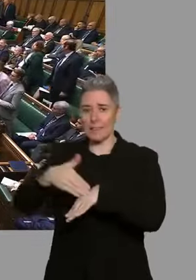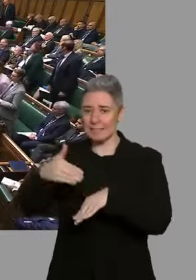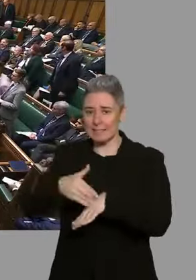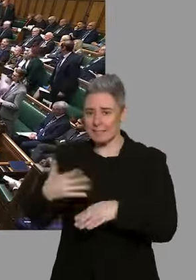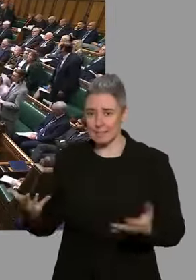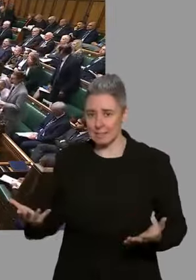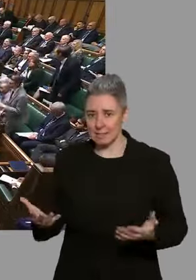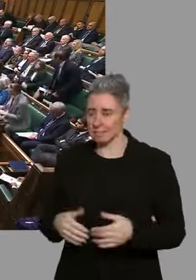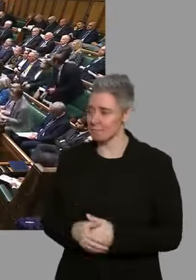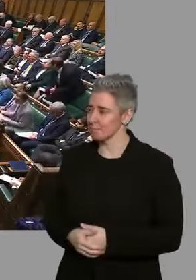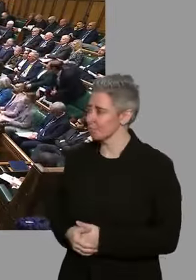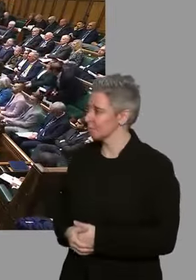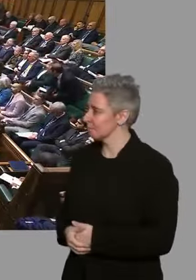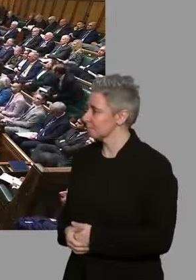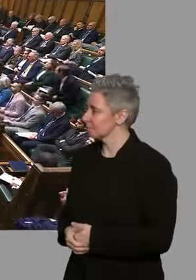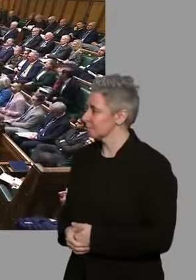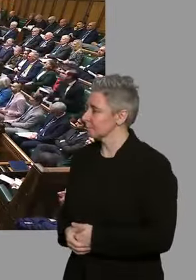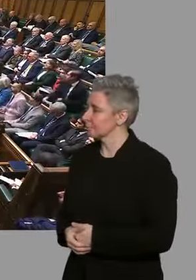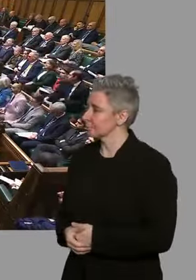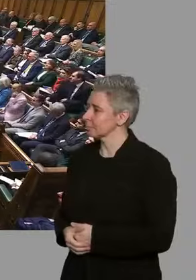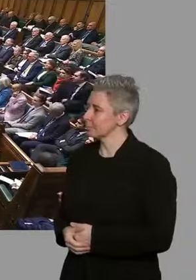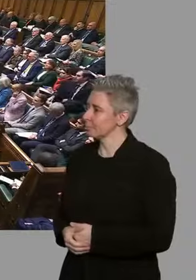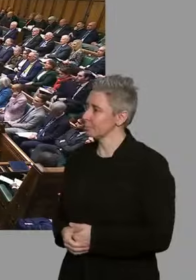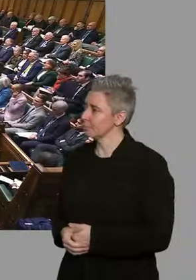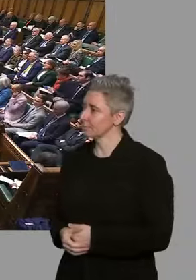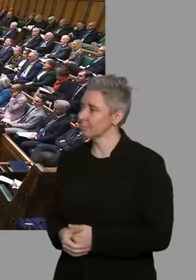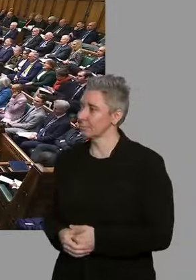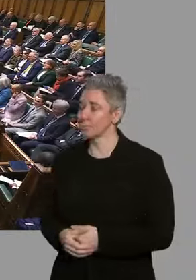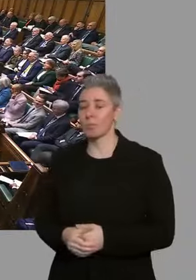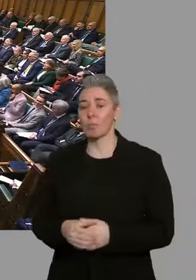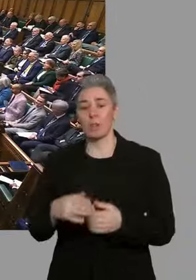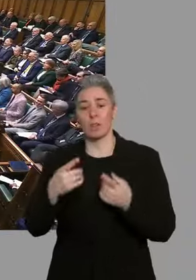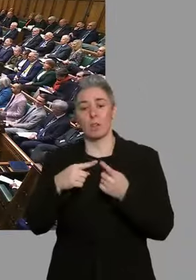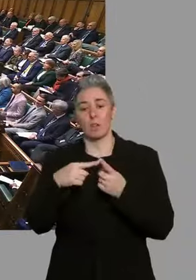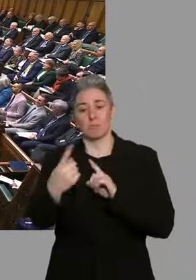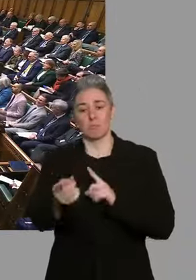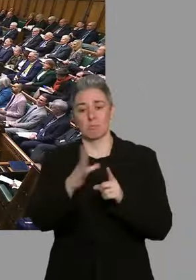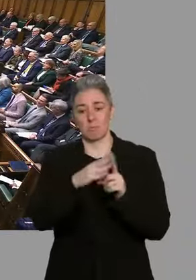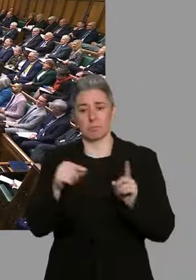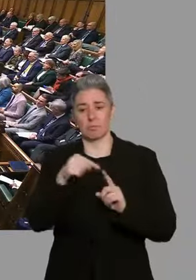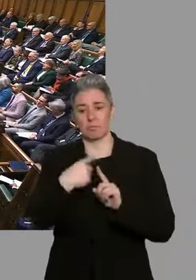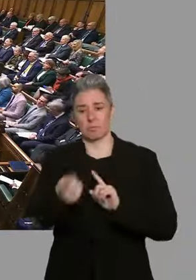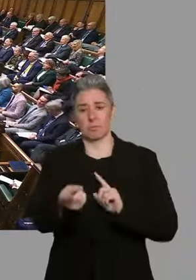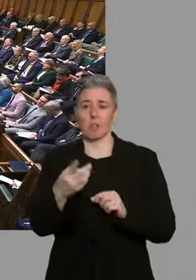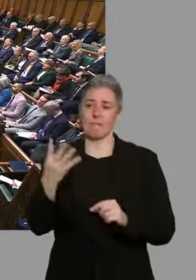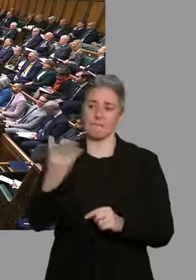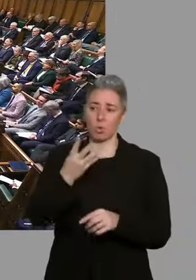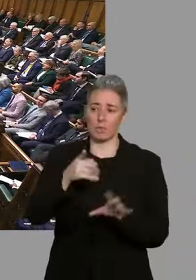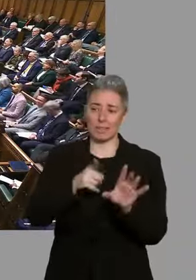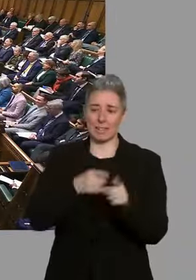14 years of the party opposite gutting local government has left councils having to